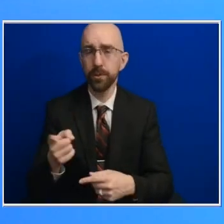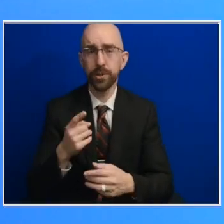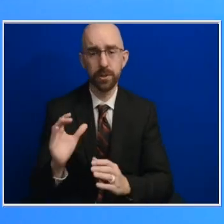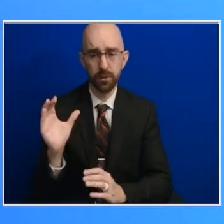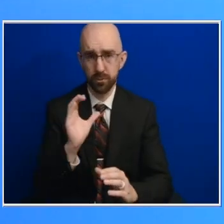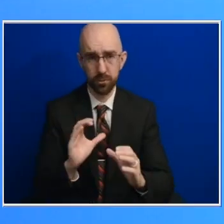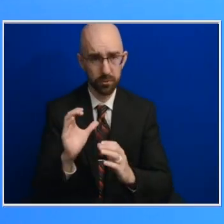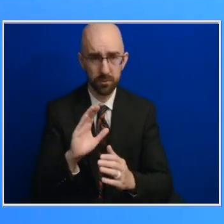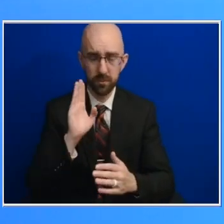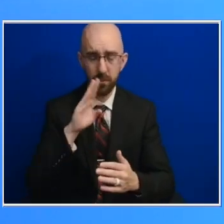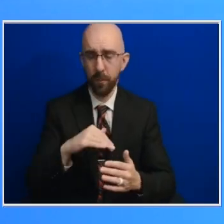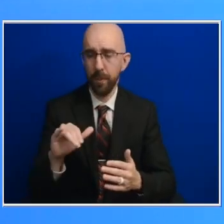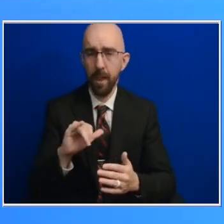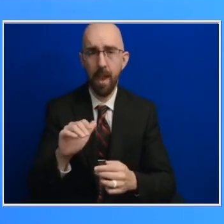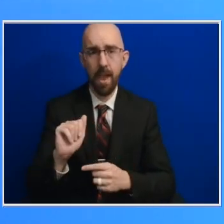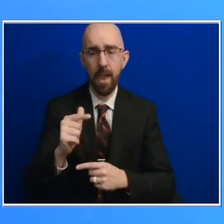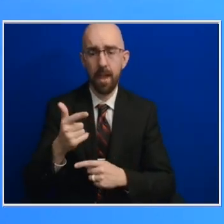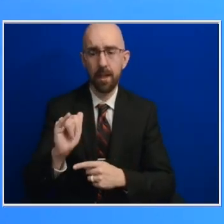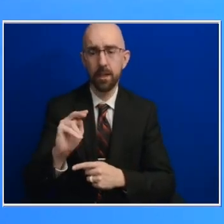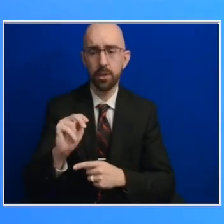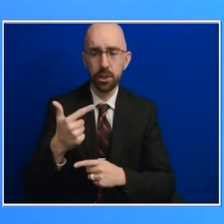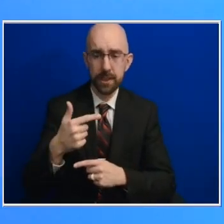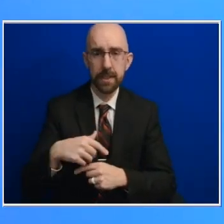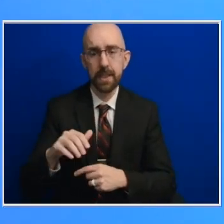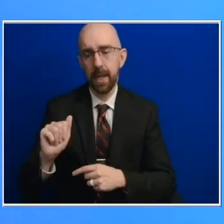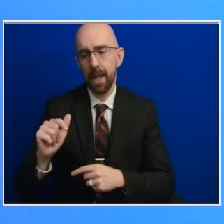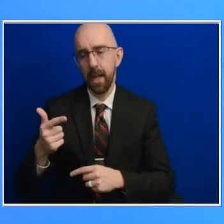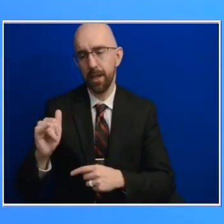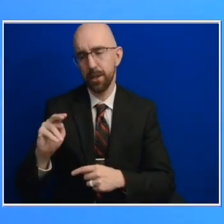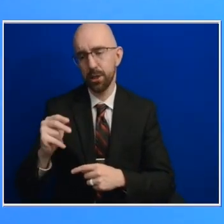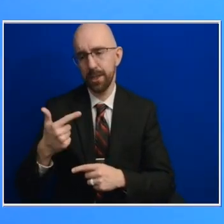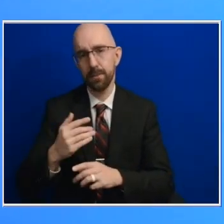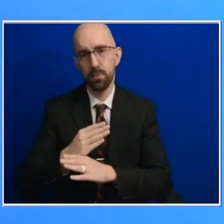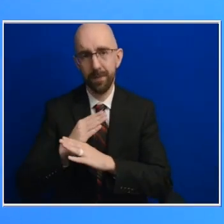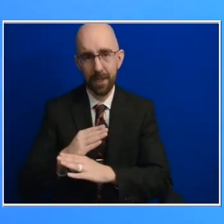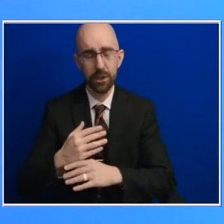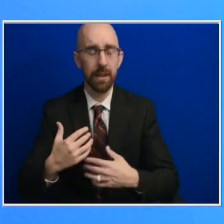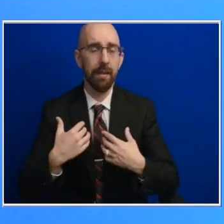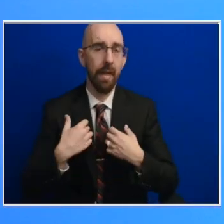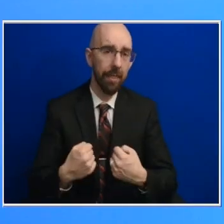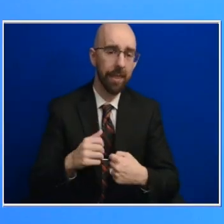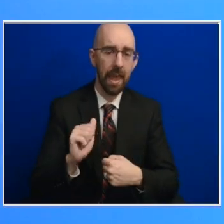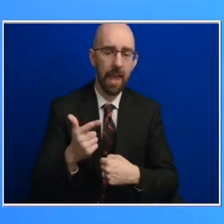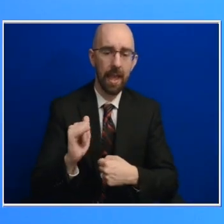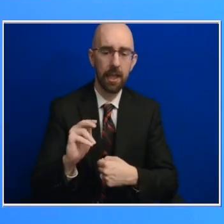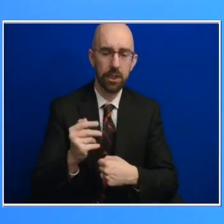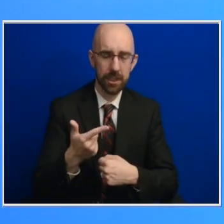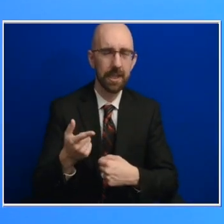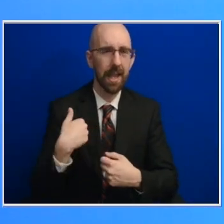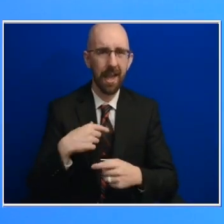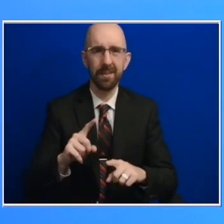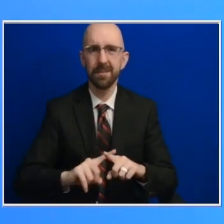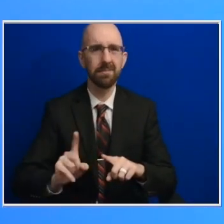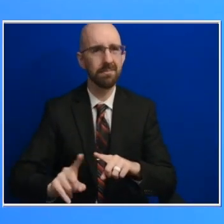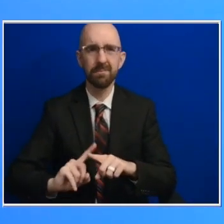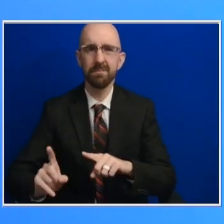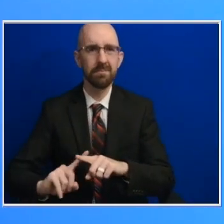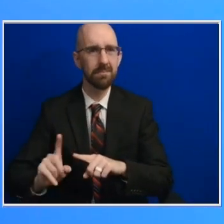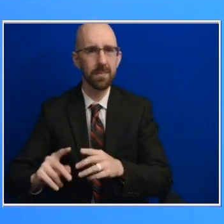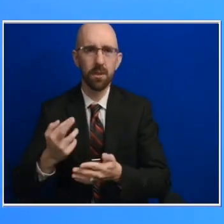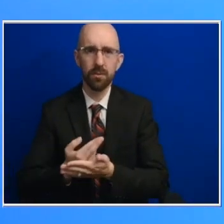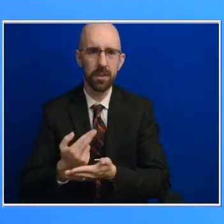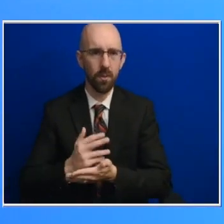like aging or aging prevention or healthy aging, I think you'll find a zillion resources that will all